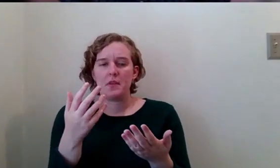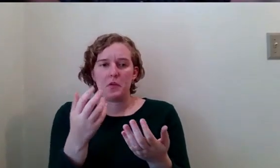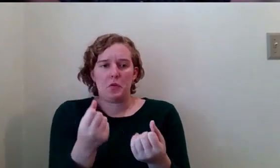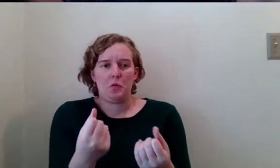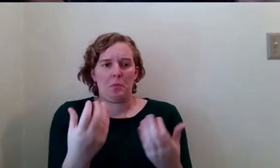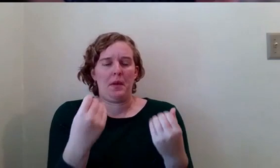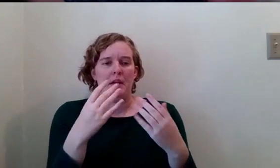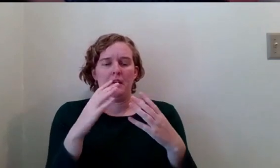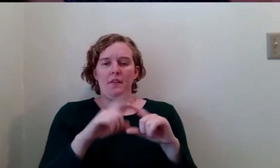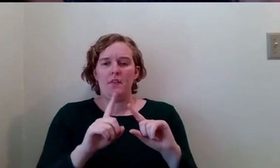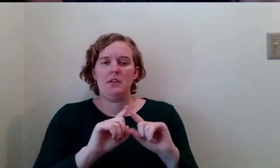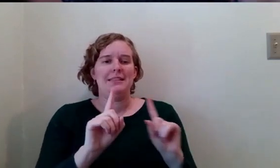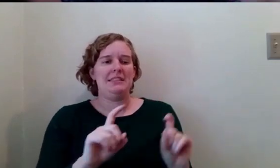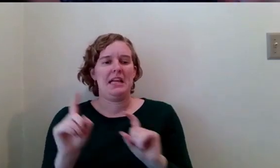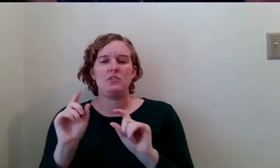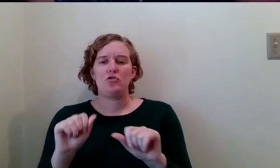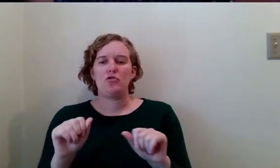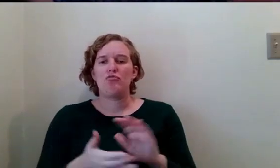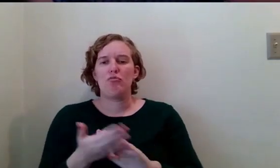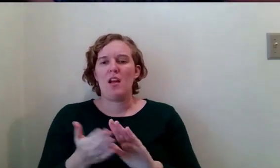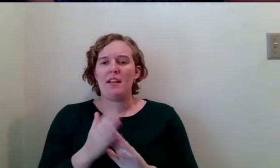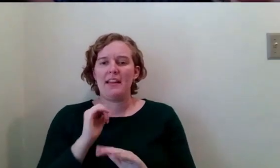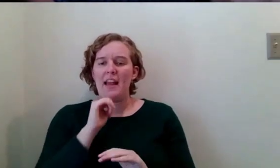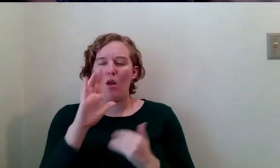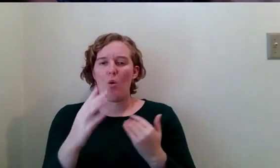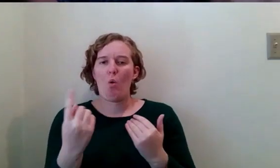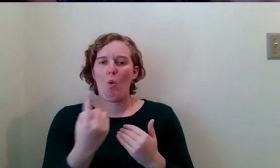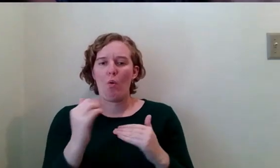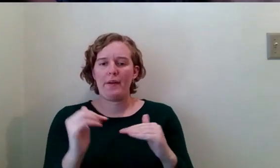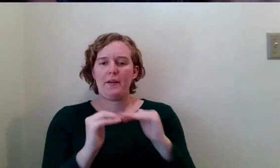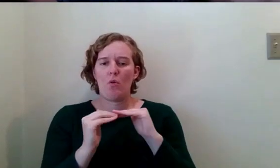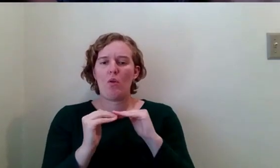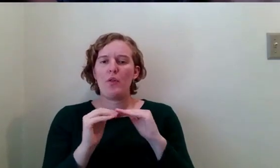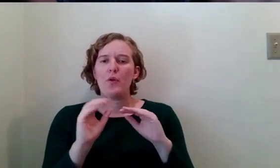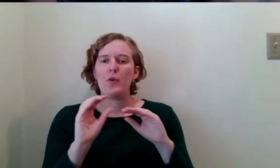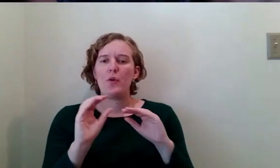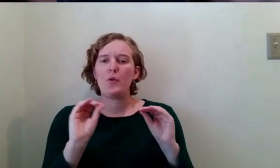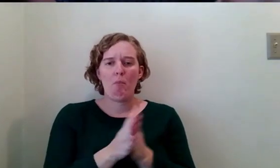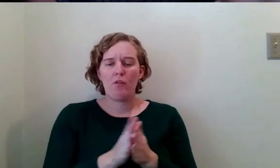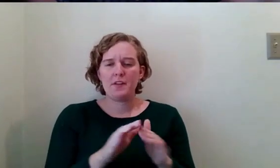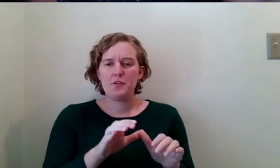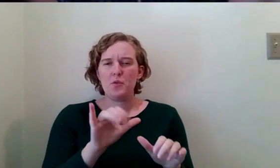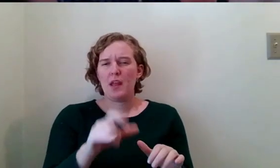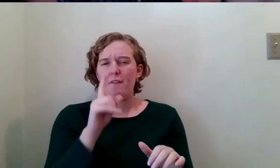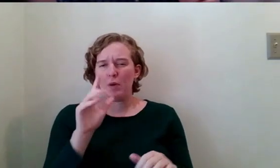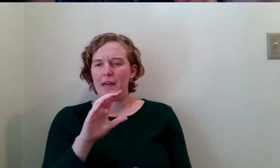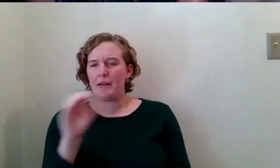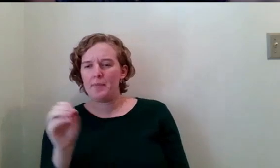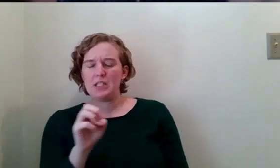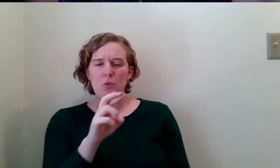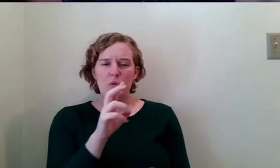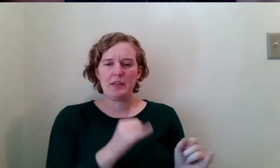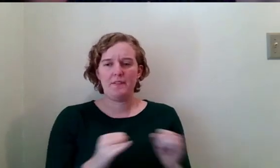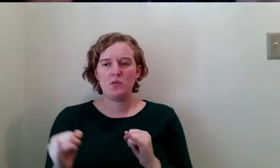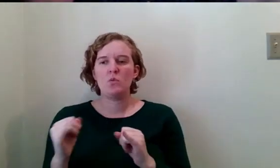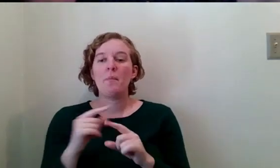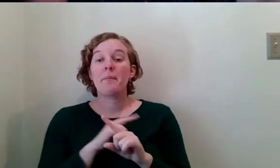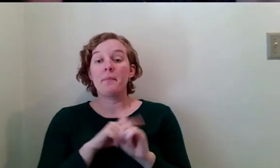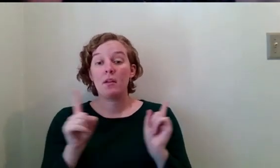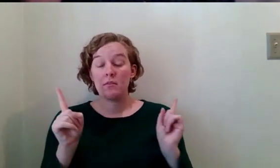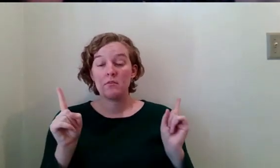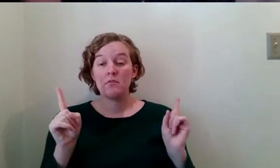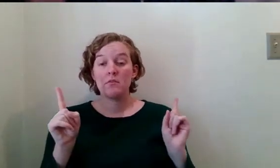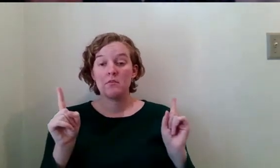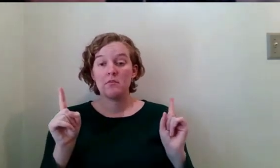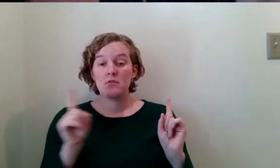not all equally matter, and there's no incentive to do that anyway for companies or individuals. But